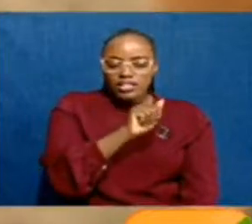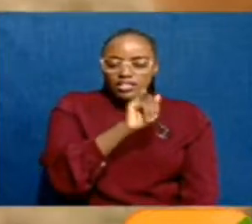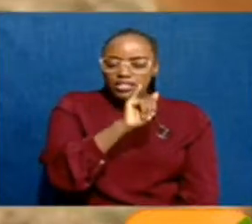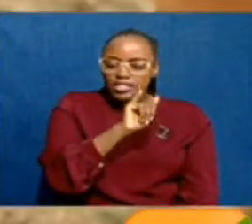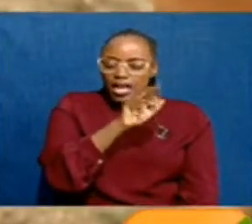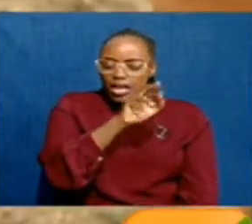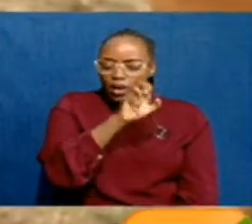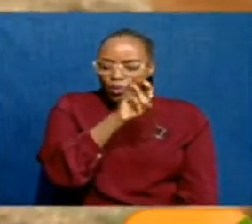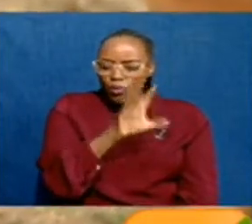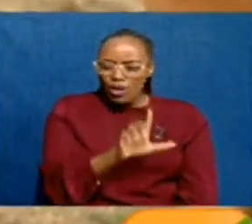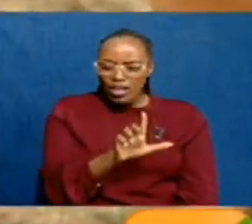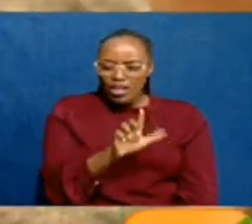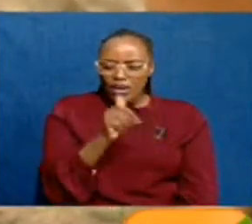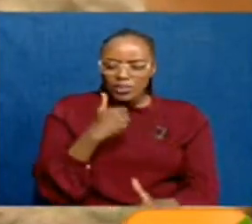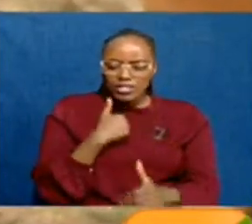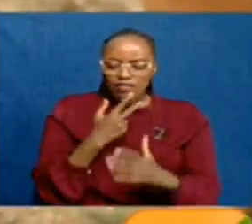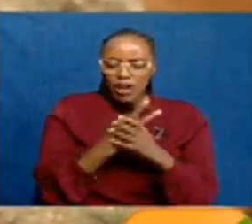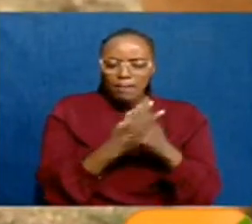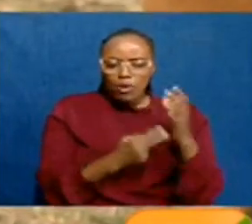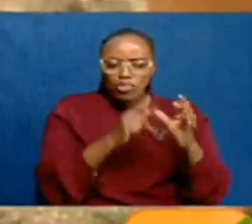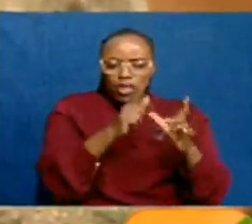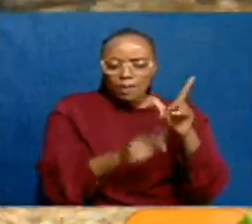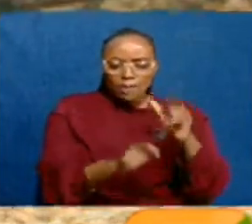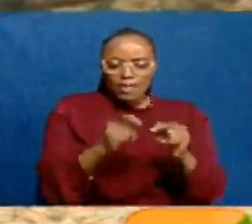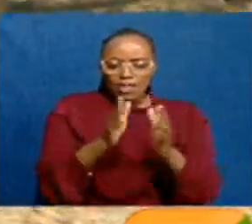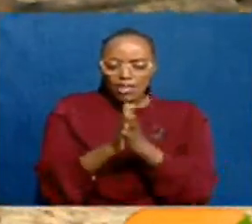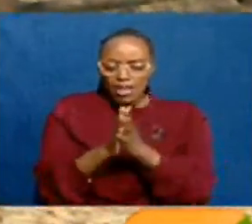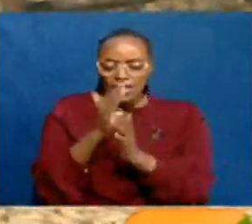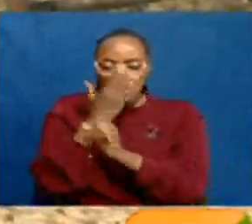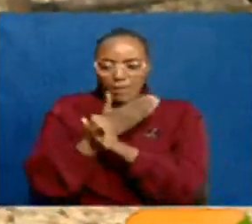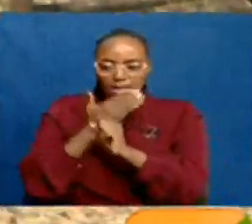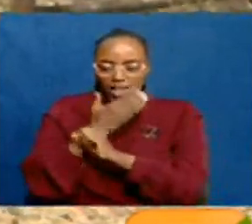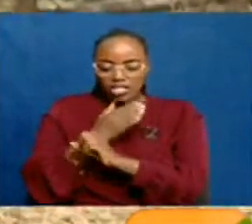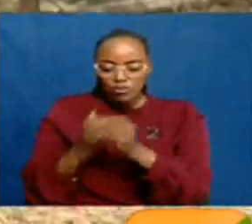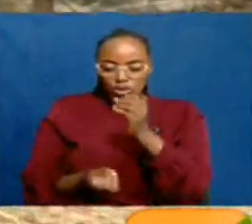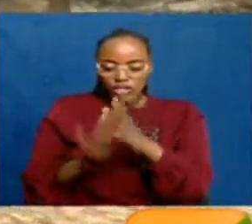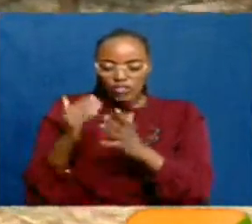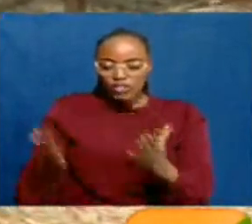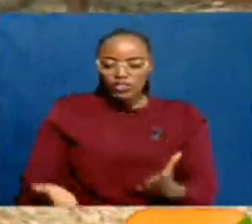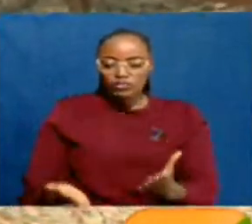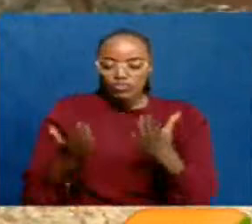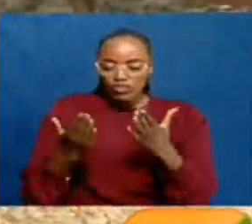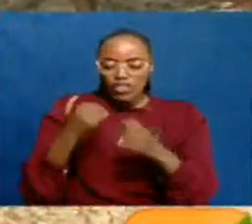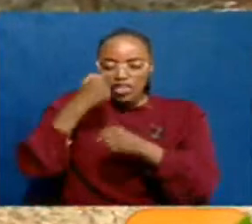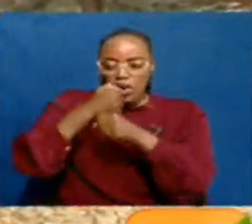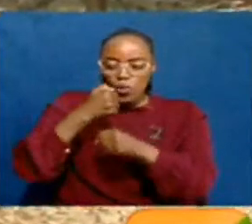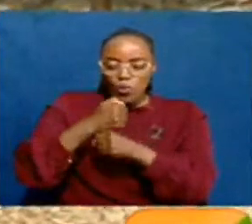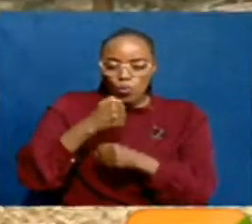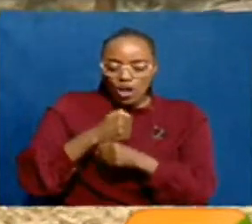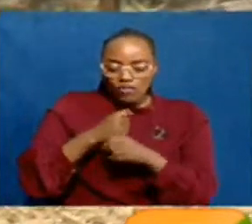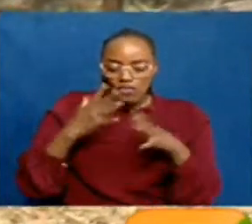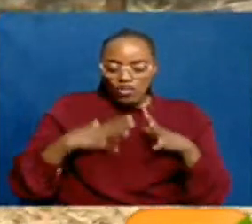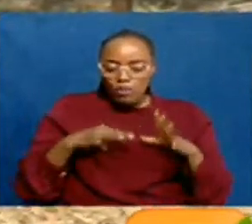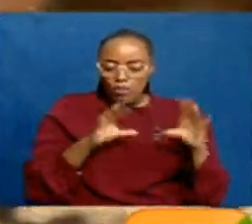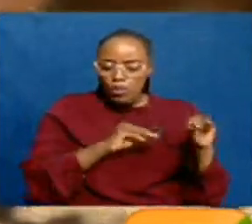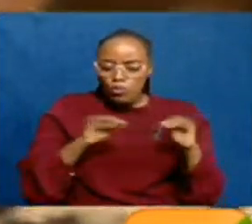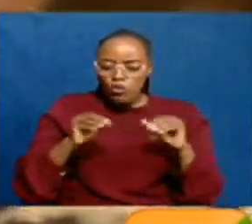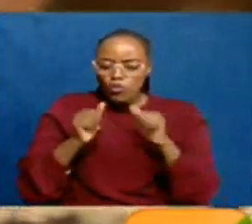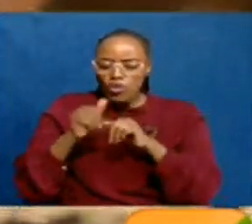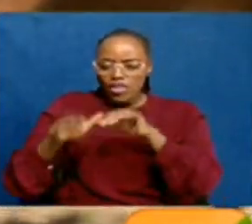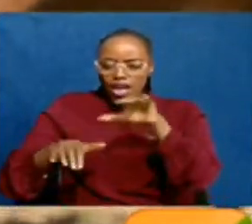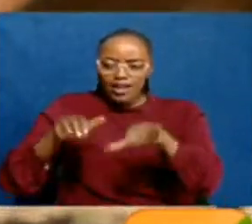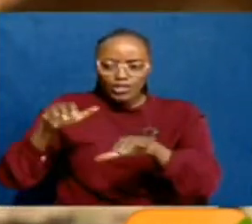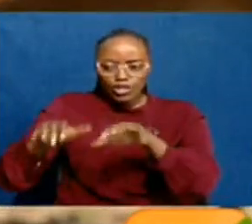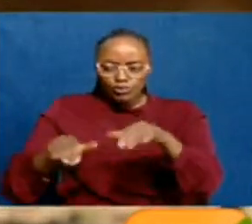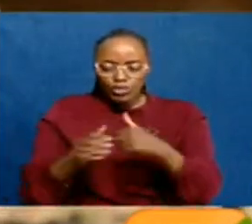KALRO aims to boost both milk and meat production, ultimately improving the livelihoods of pastoral communities. And these